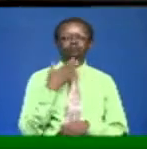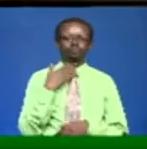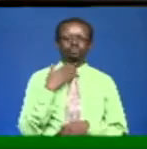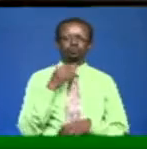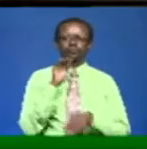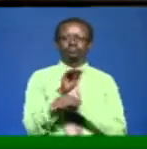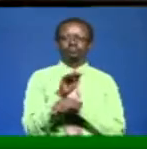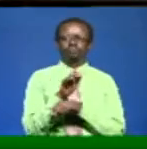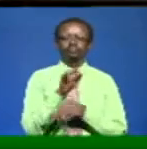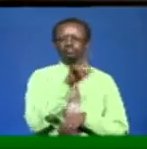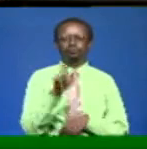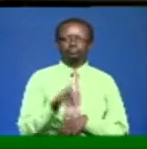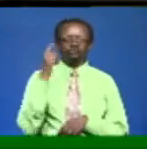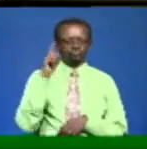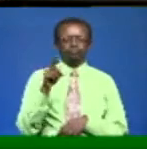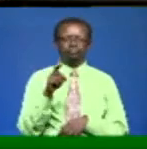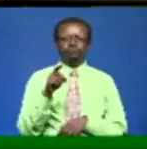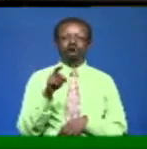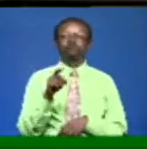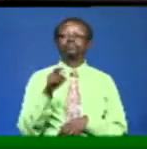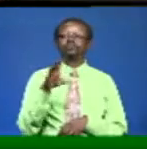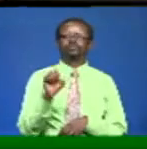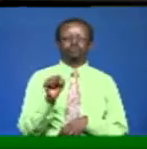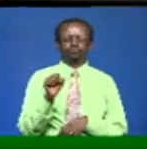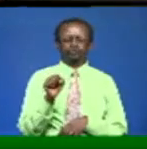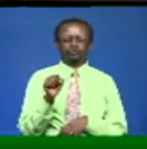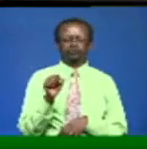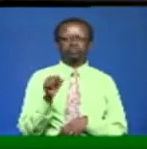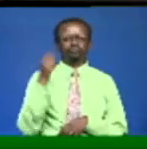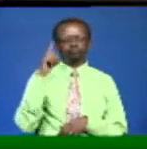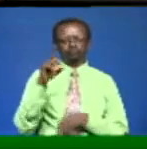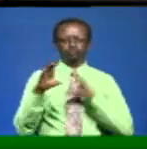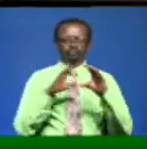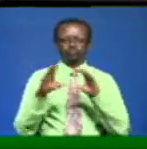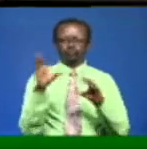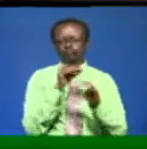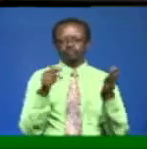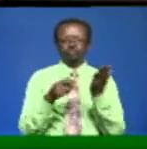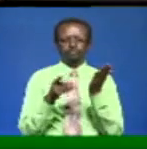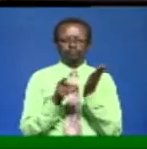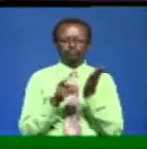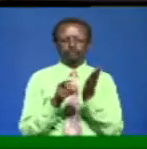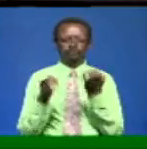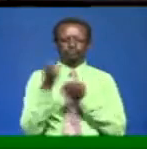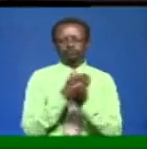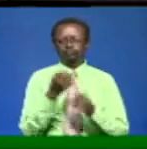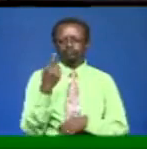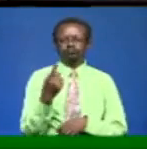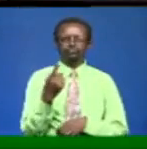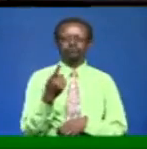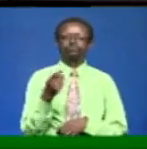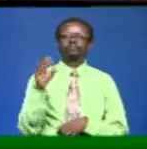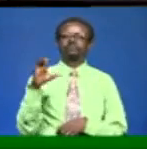for Information, Communications and the Digital Economy. One, could the Cabinet Secretary explain